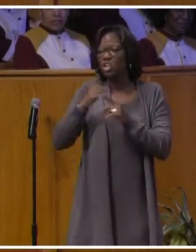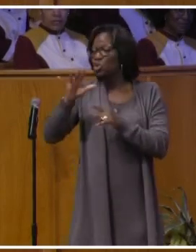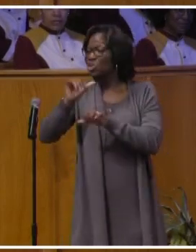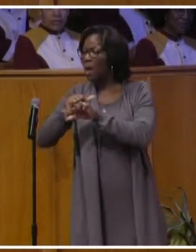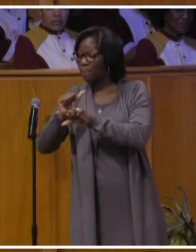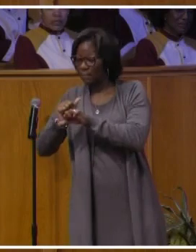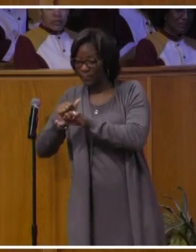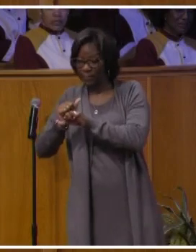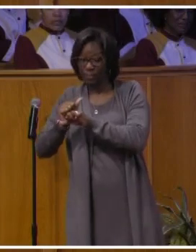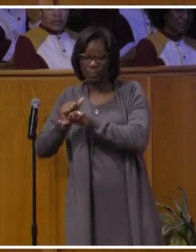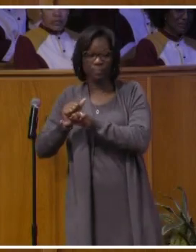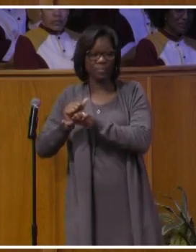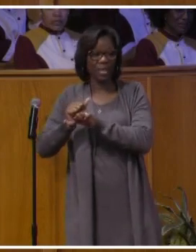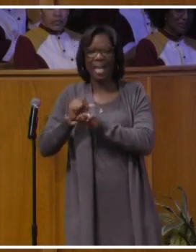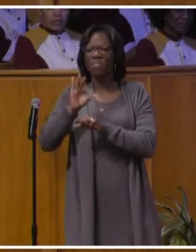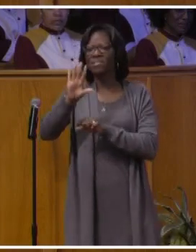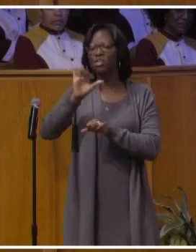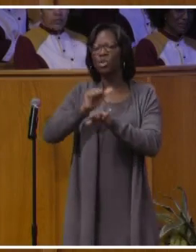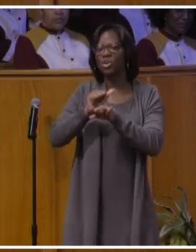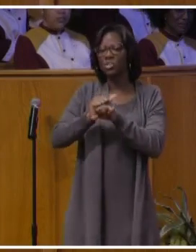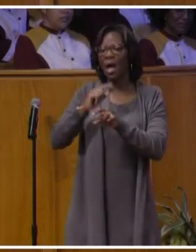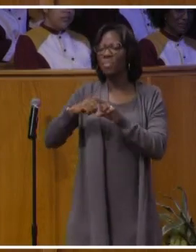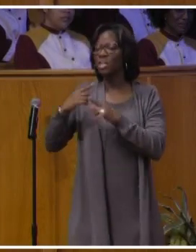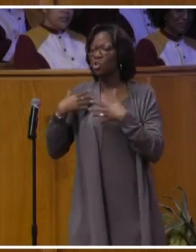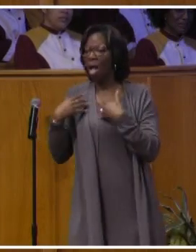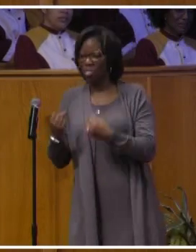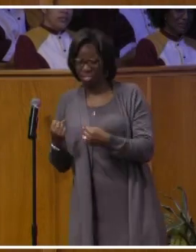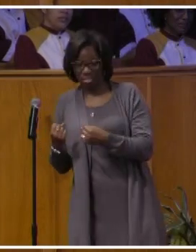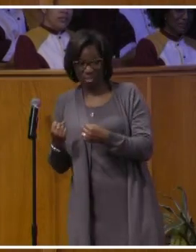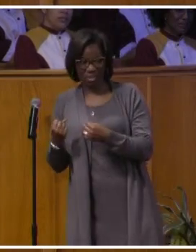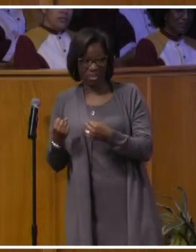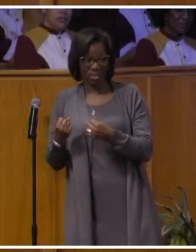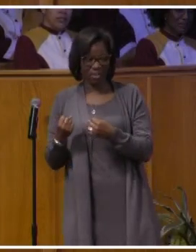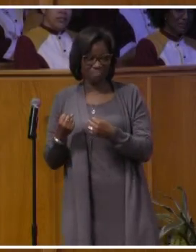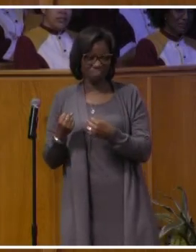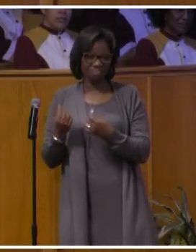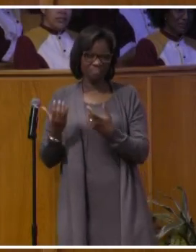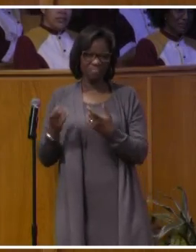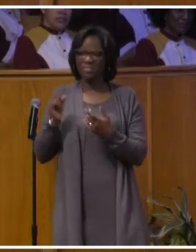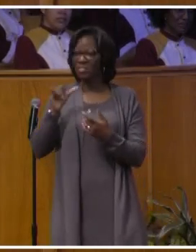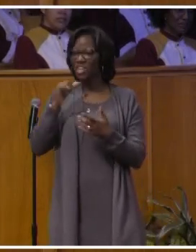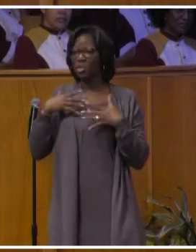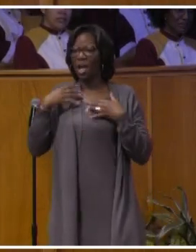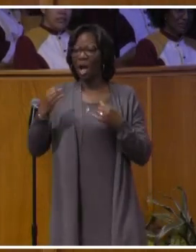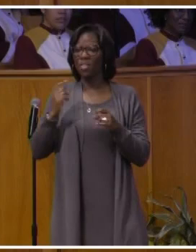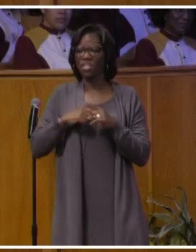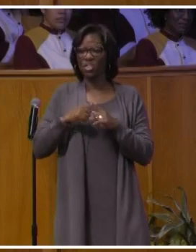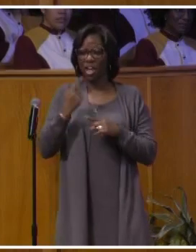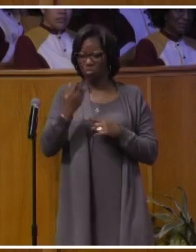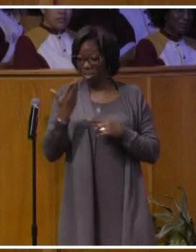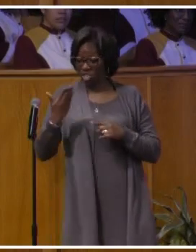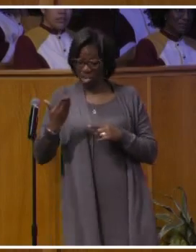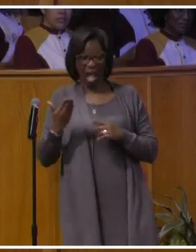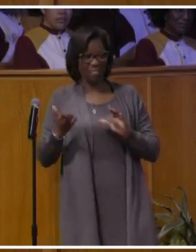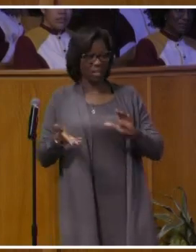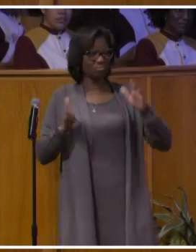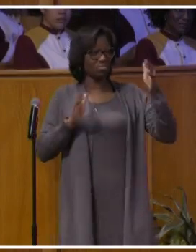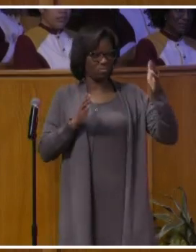job. If it's not your job, it's your health. If it's not your health, you got one child acting